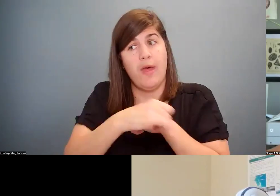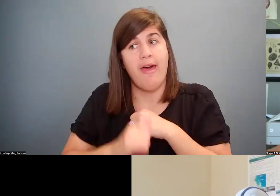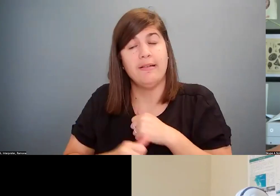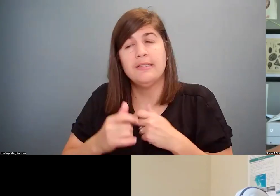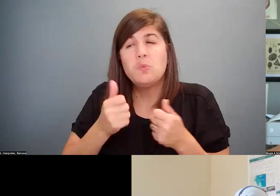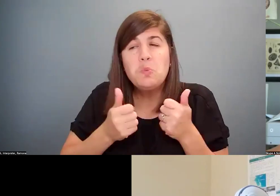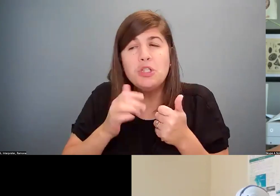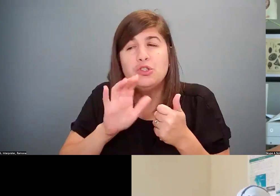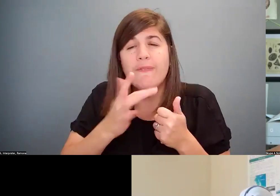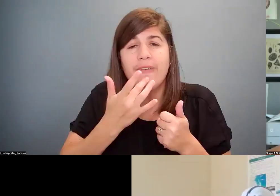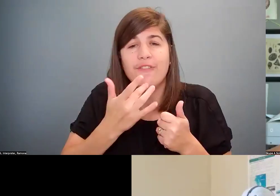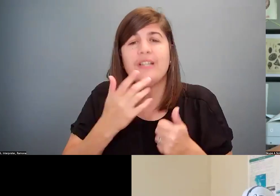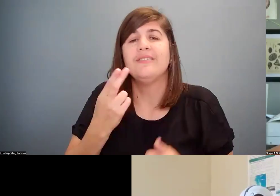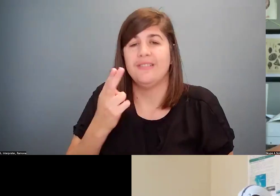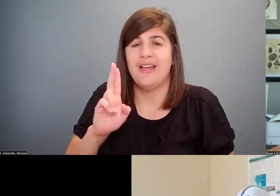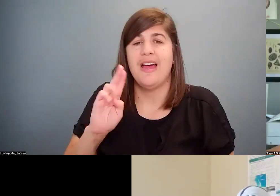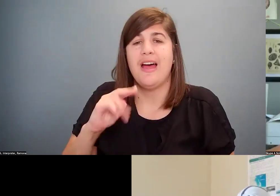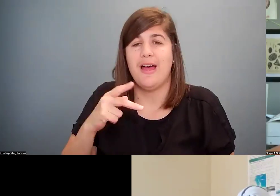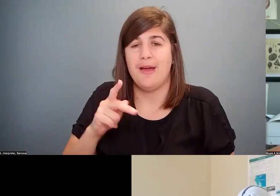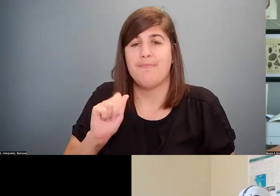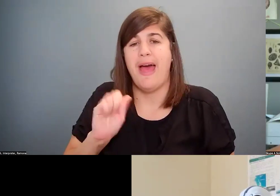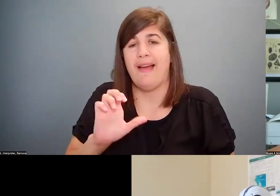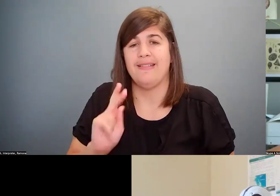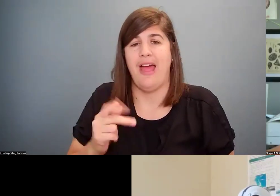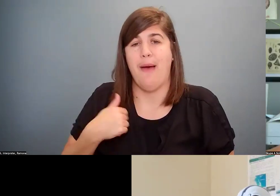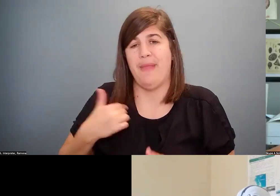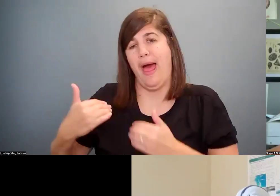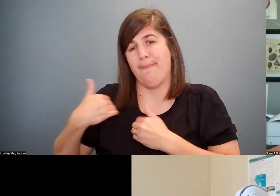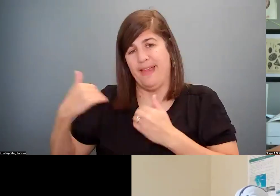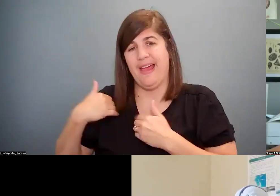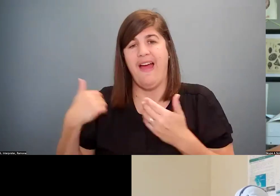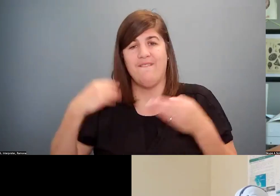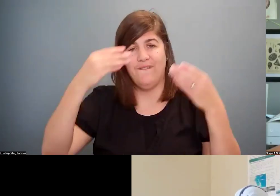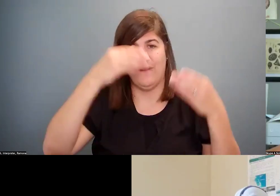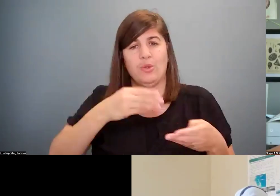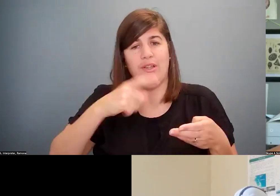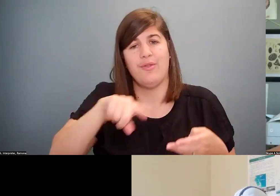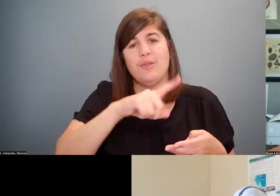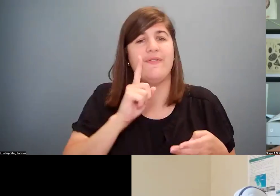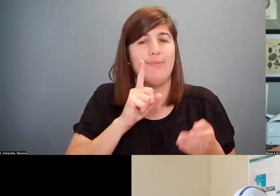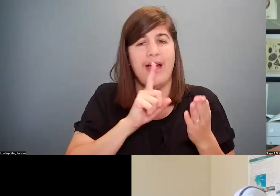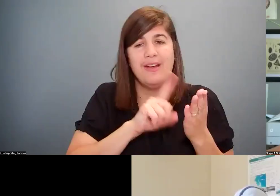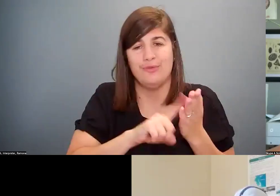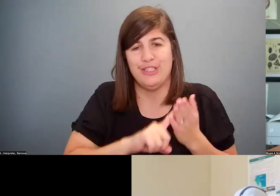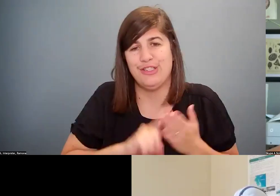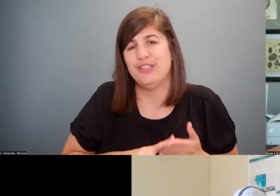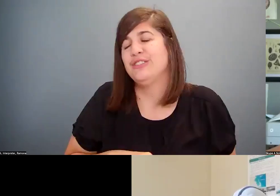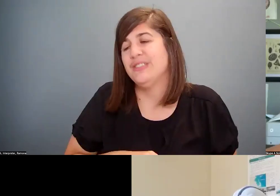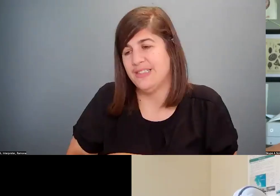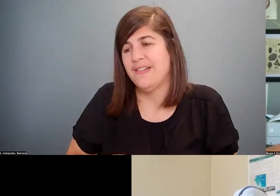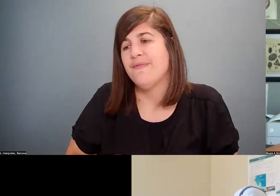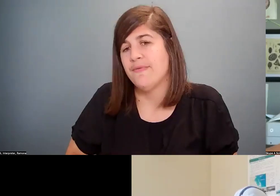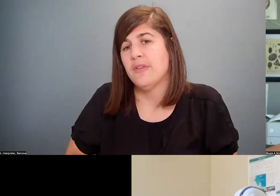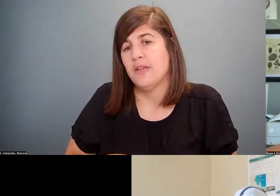favorite? Humpback whales. I Humpback am whale. obligated to say that because those are the ones that I focus on for my research. Sounds good. Also,